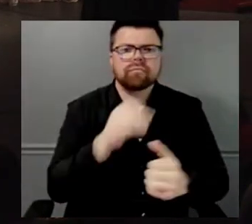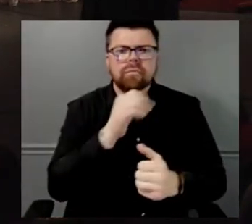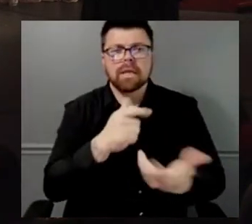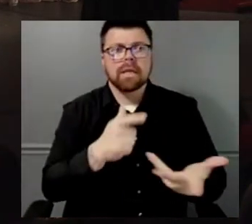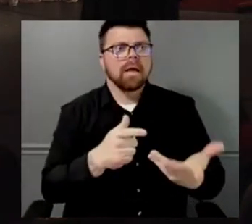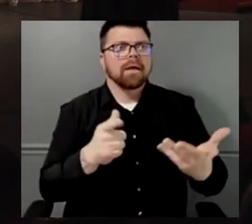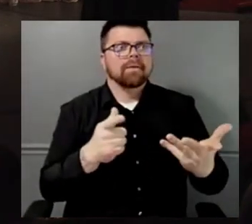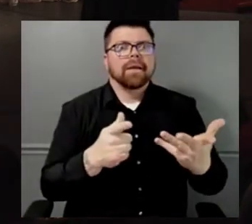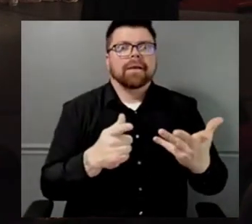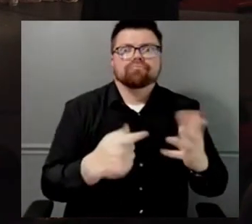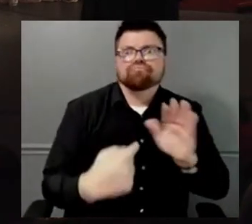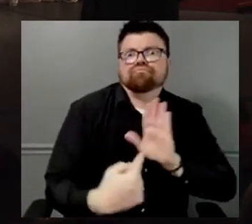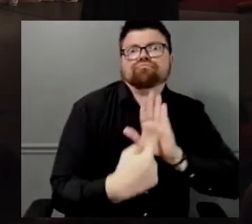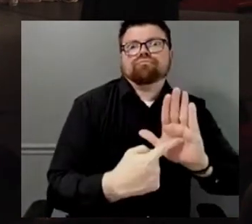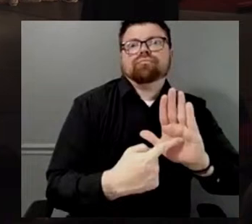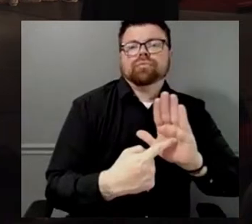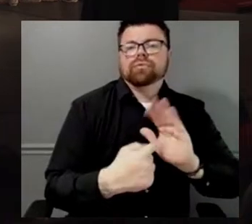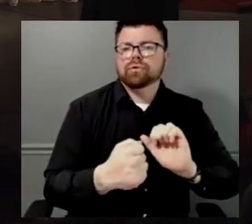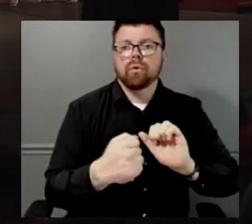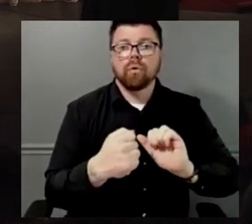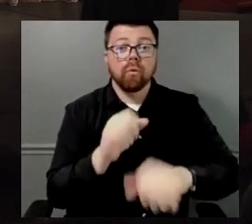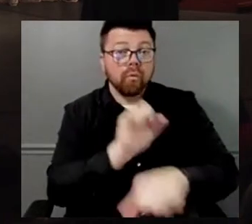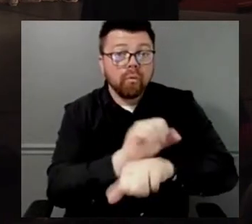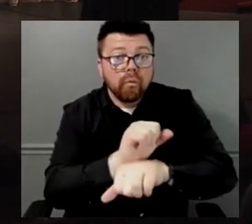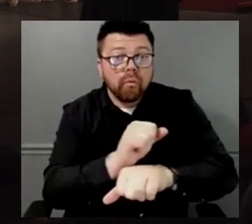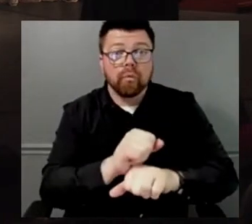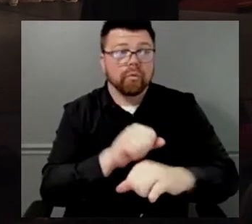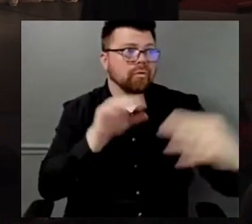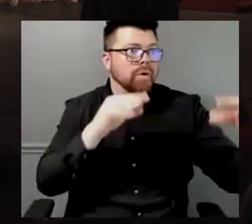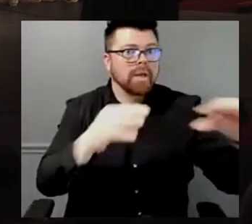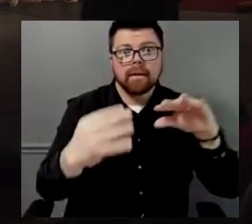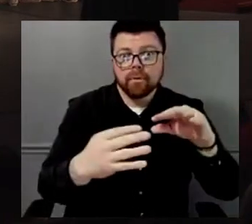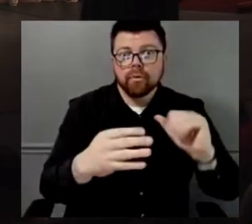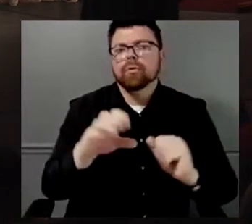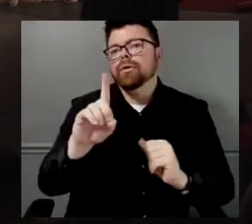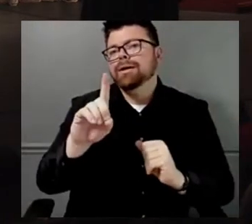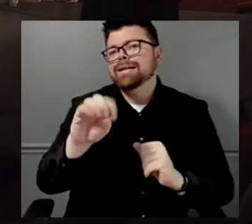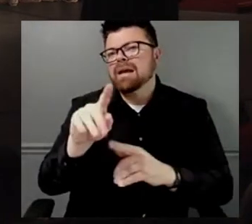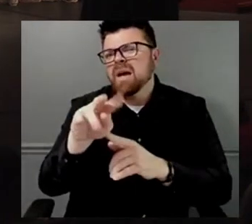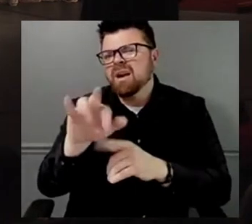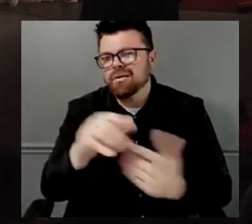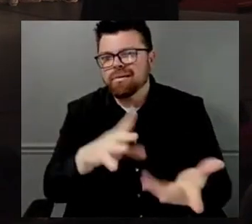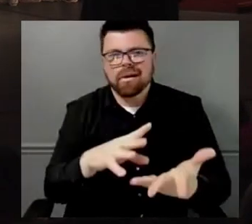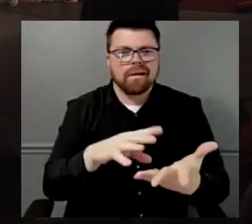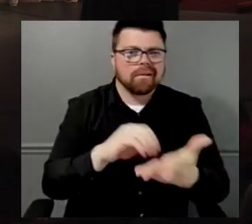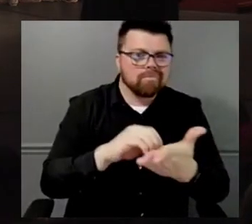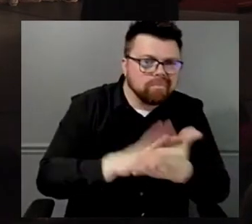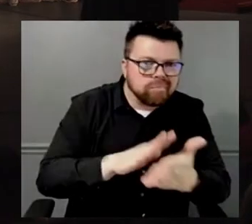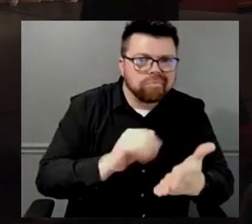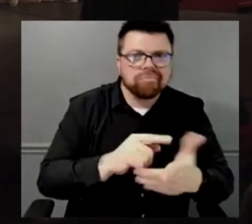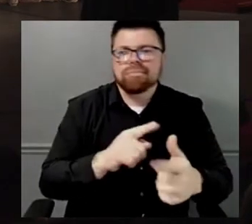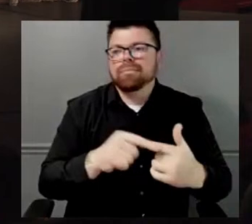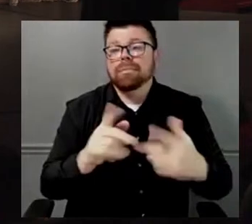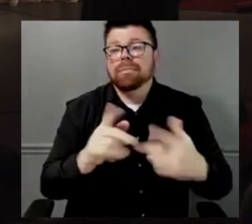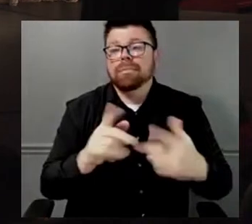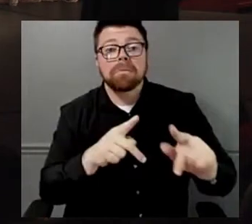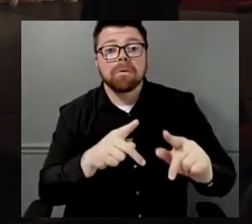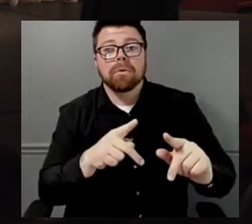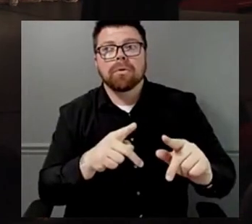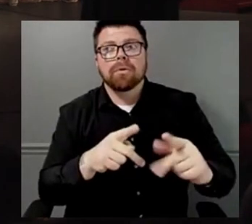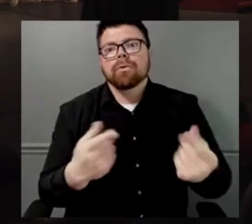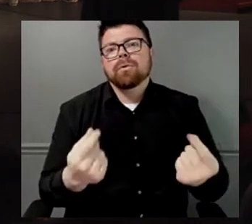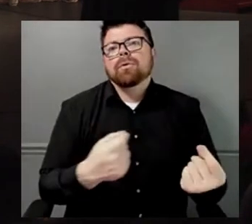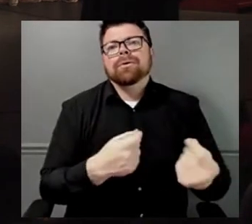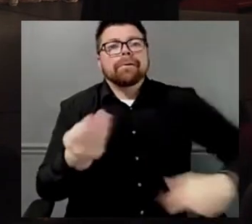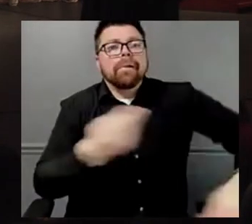cameras in the courtroom. You don't let people in and do documentaries on the part where people are, you know, doing the kind of, you know, exchanging of notes